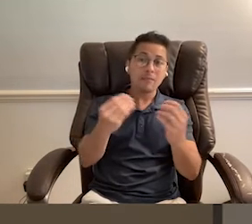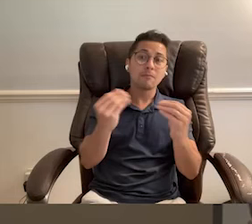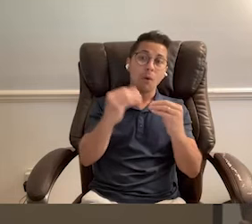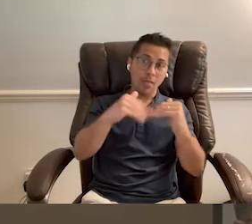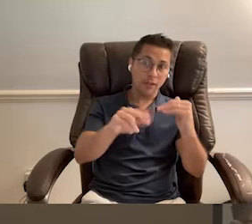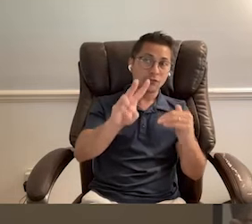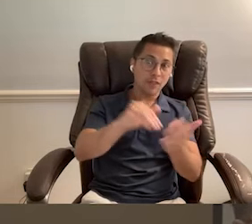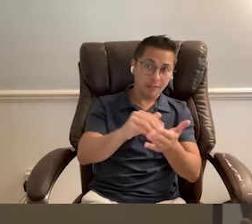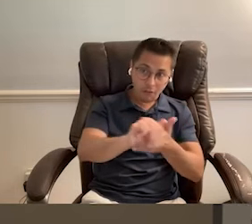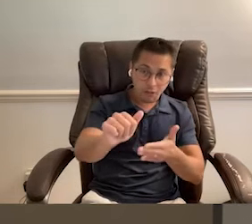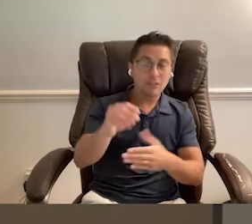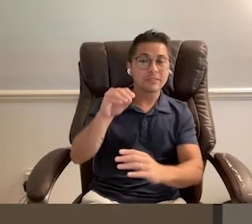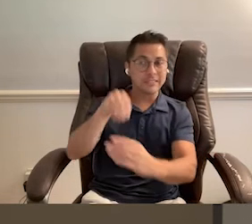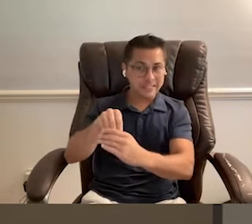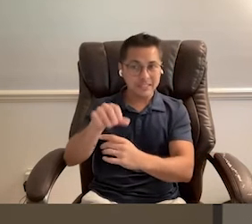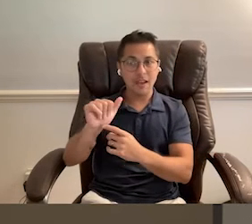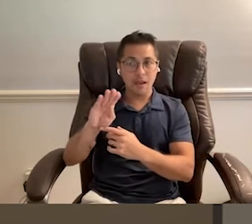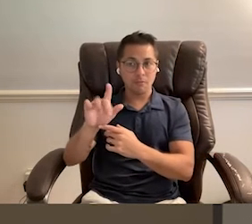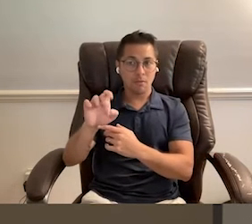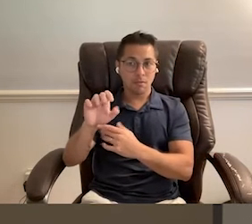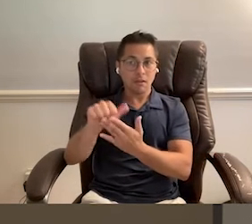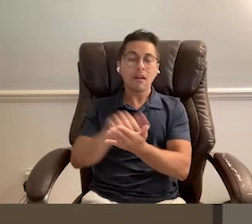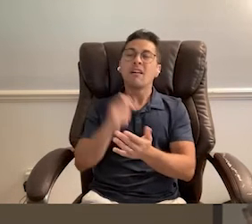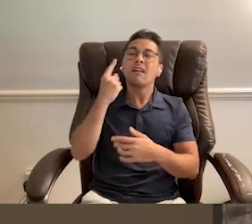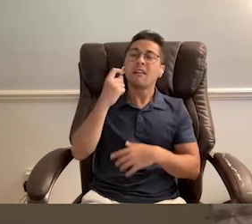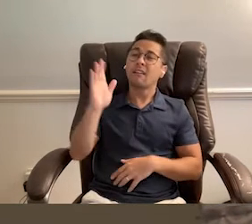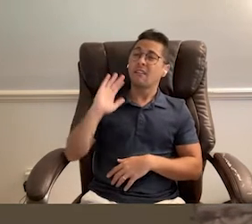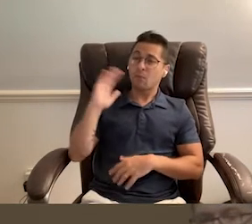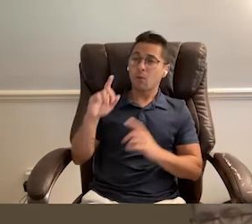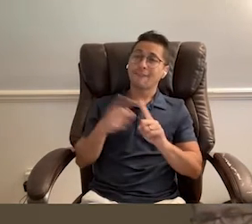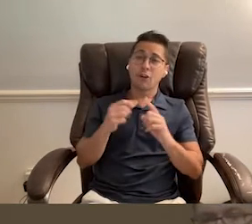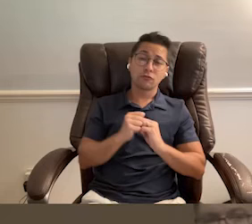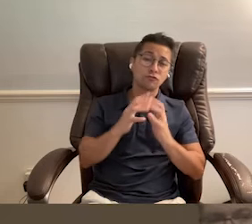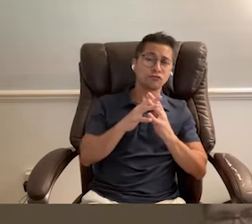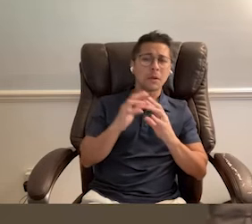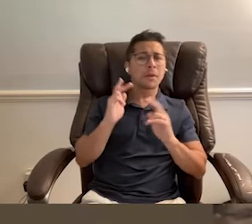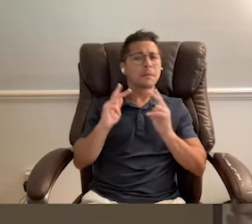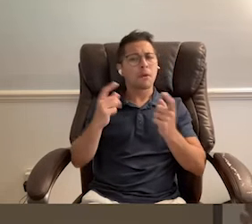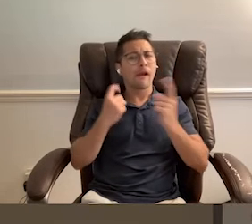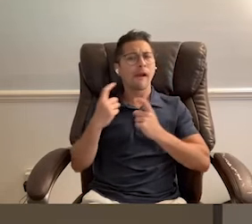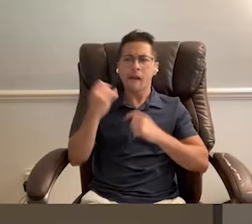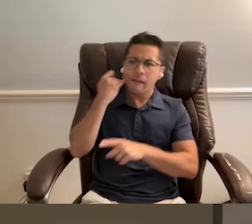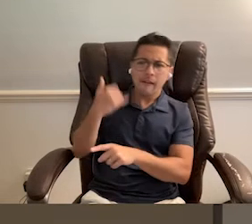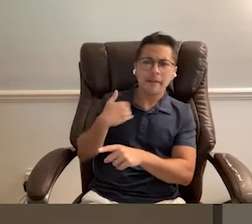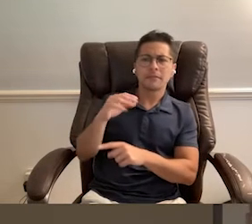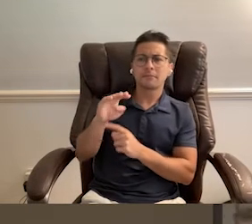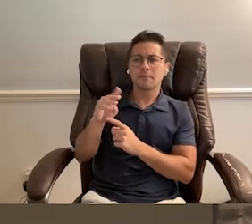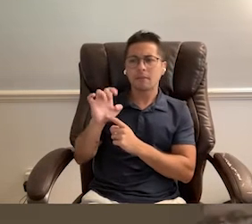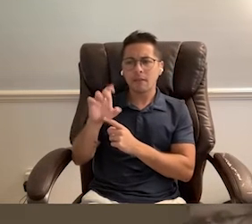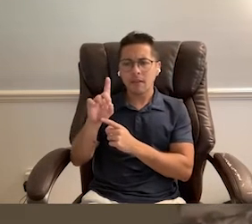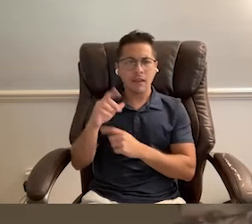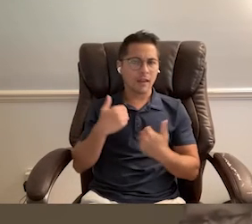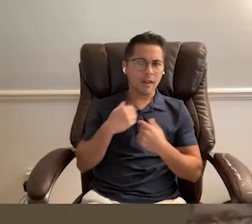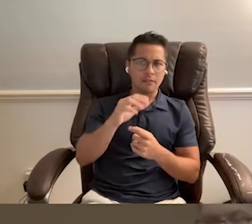account. Now, when the program first launched, there's a lot of questions about, okay, well, if they're on Medicaid and they have an ABLE account and they pass away, the state's just